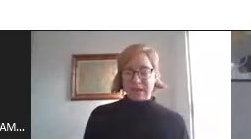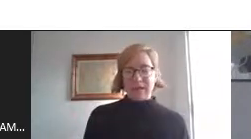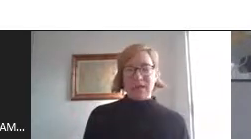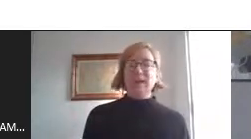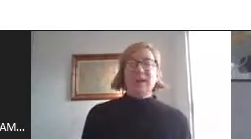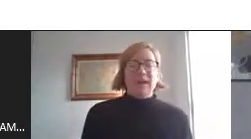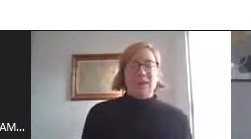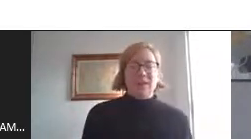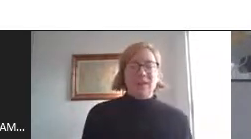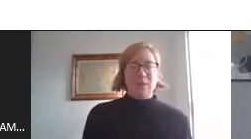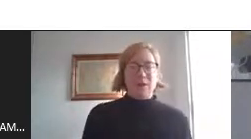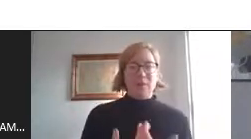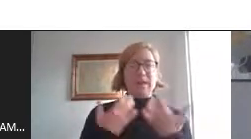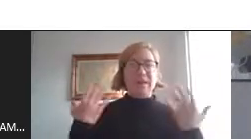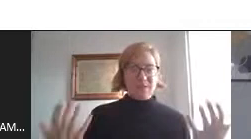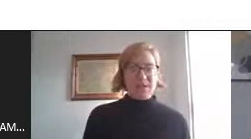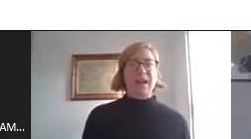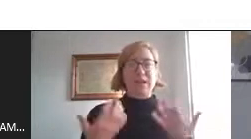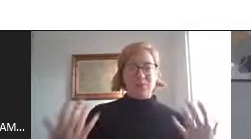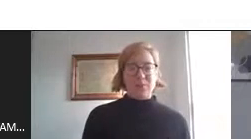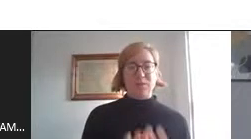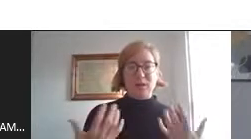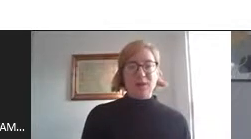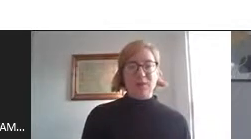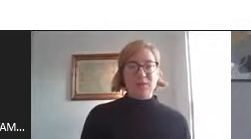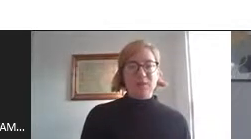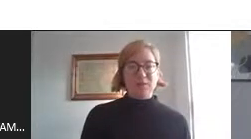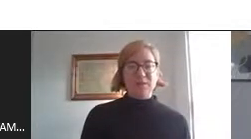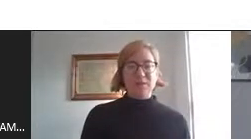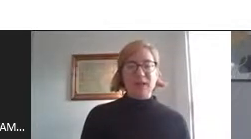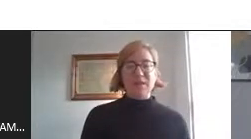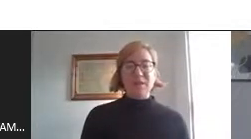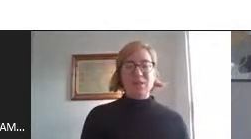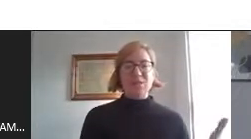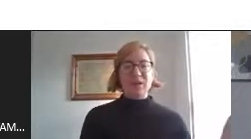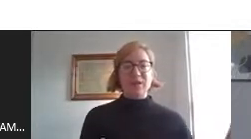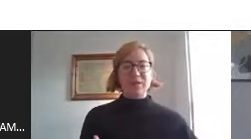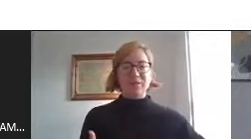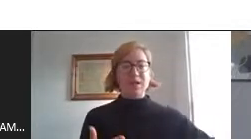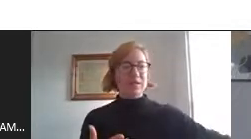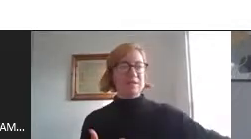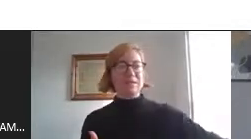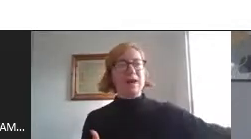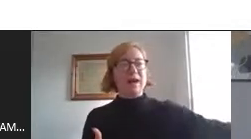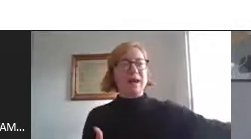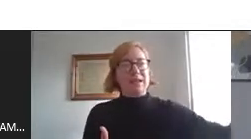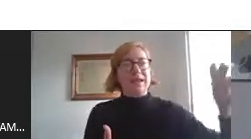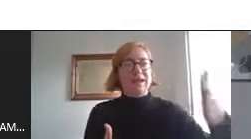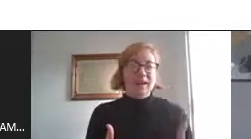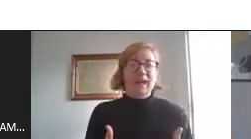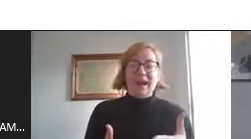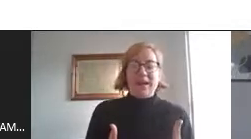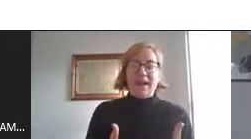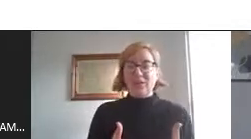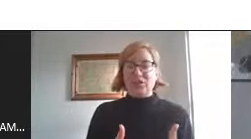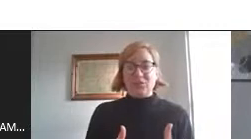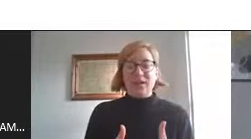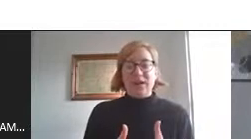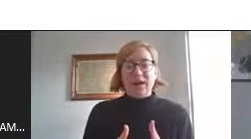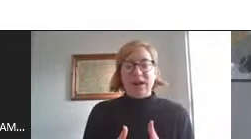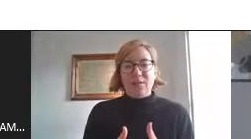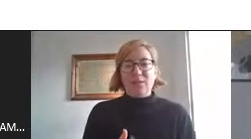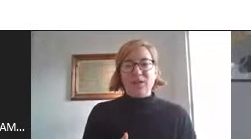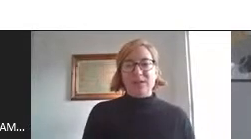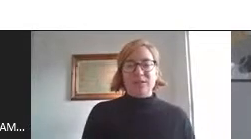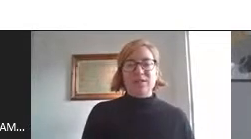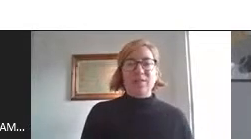of speaking verbally in the classroom environment. And then you very slowly slide in an